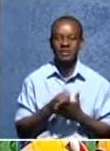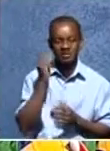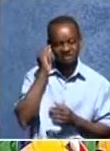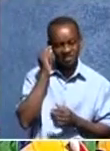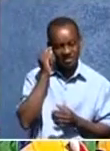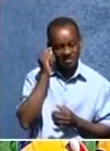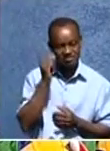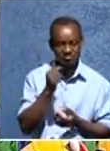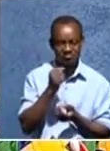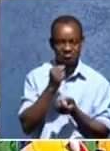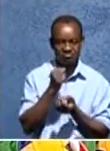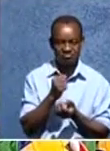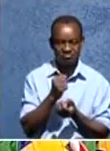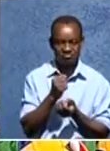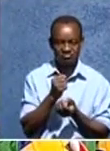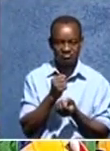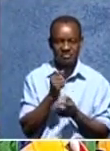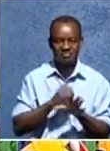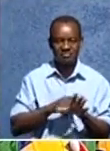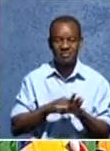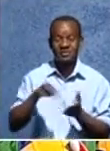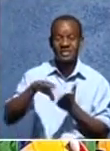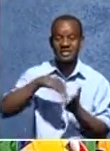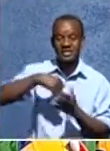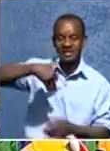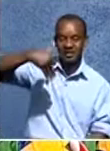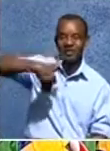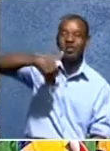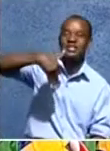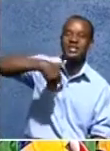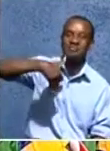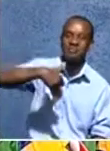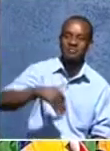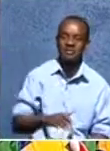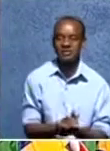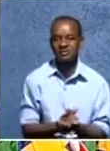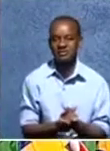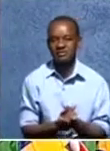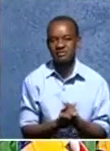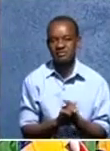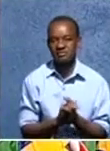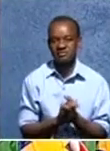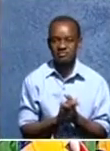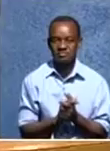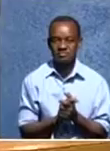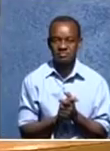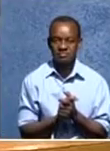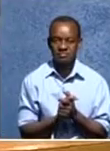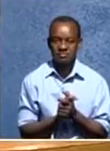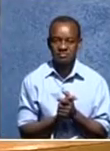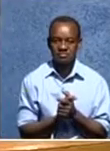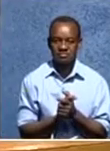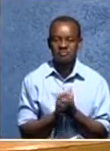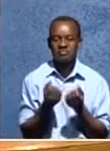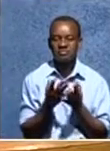wants to come and experience Namibia. And that same should be said to the local Namibians. Many Namibians always claim that, yeah, tourism is only for the